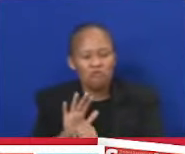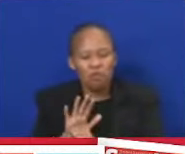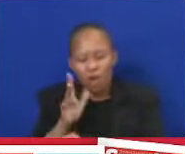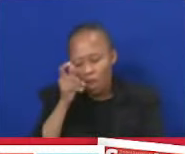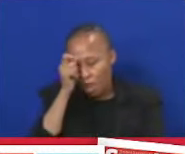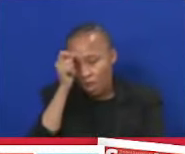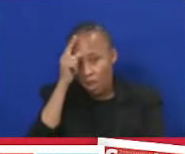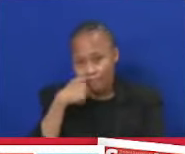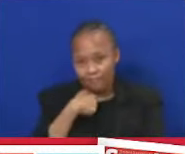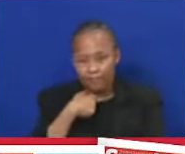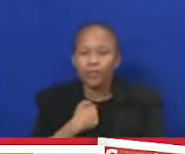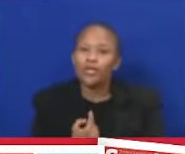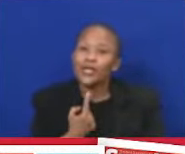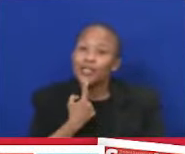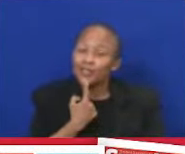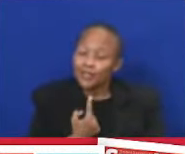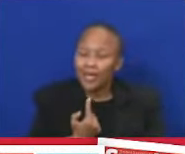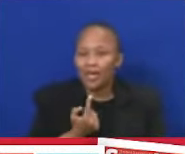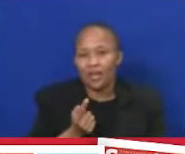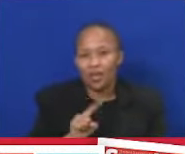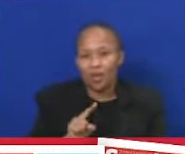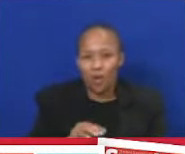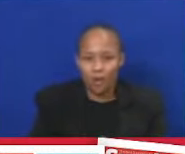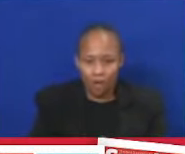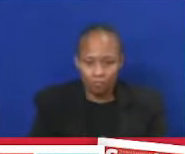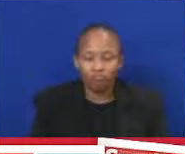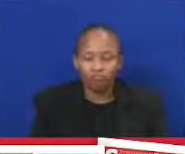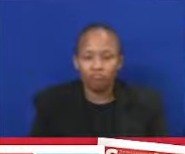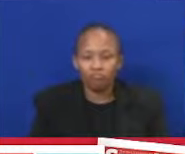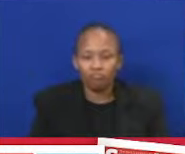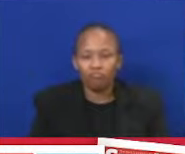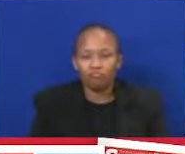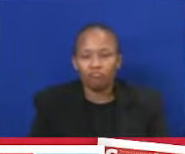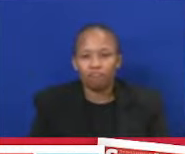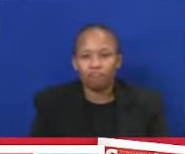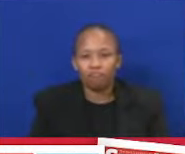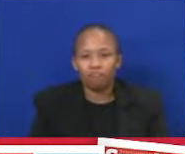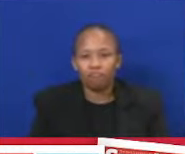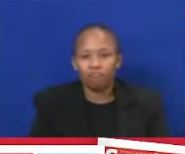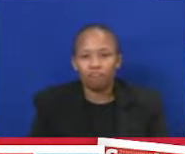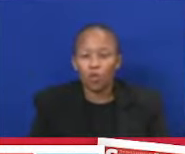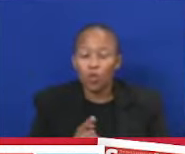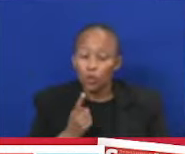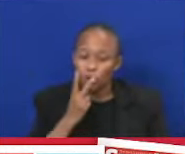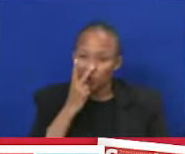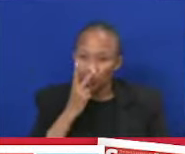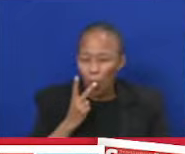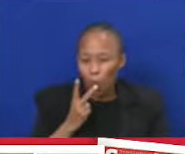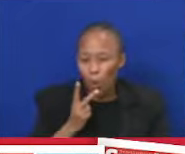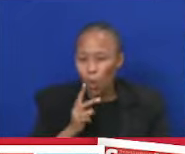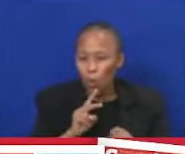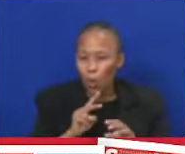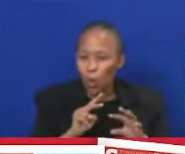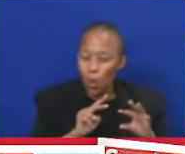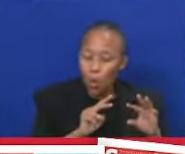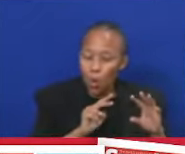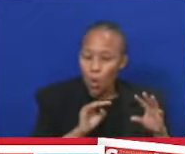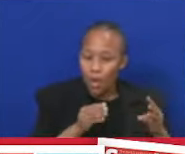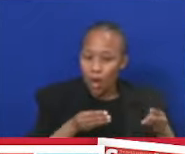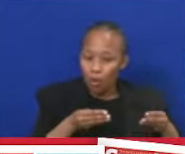distinctive features that looked very similar and that made the sheet, that white sheet look